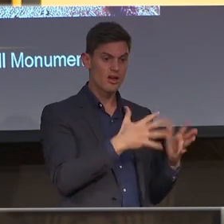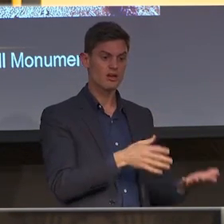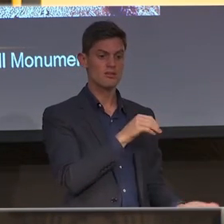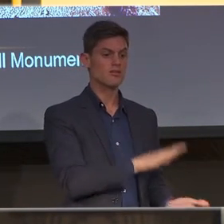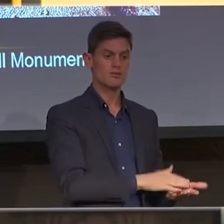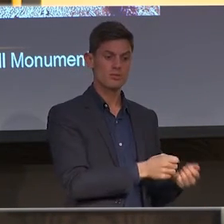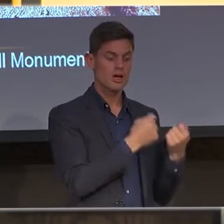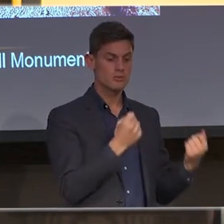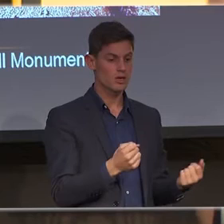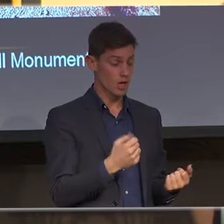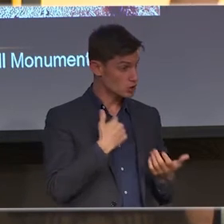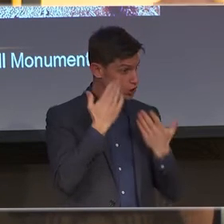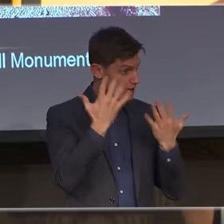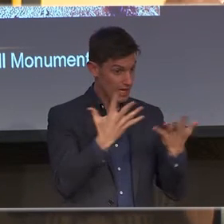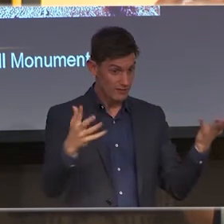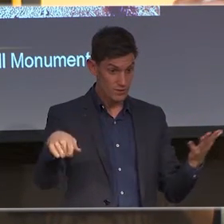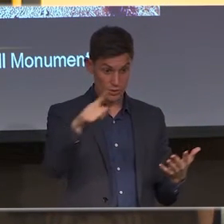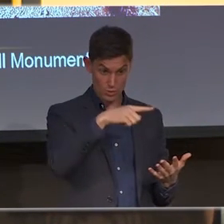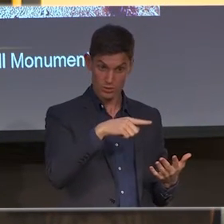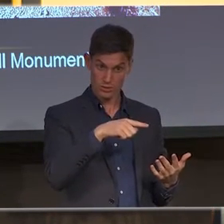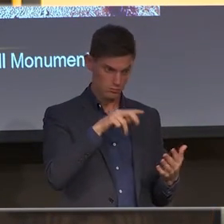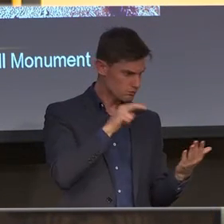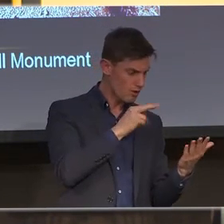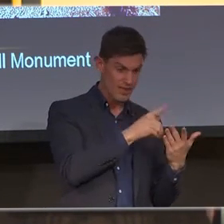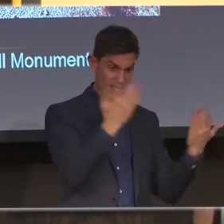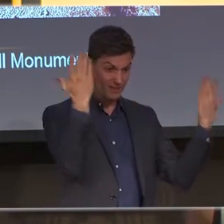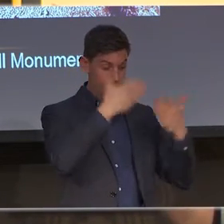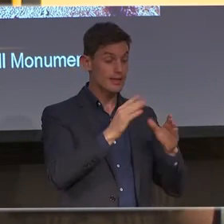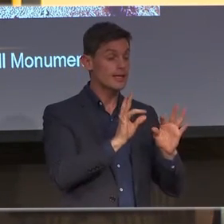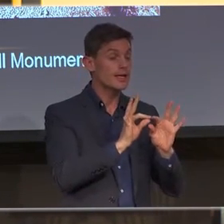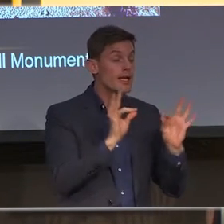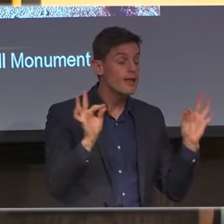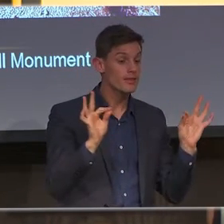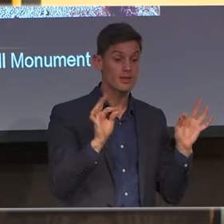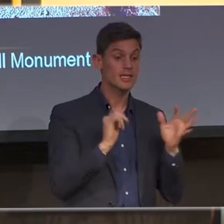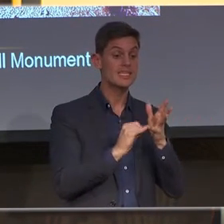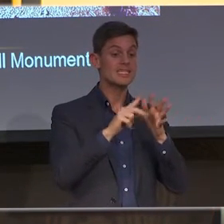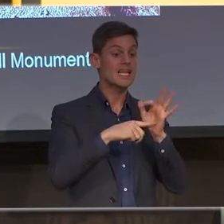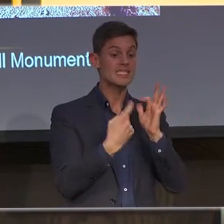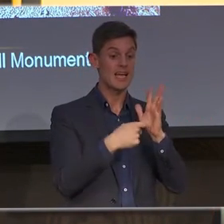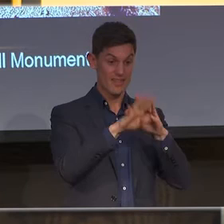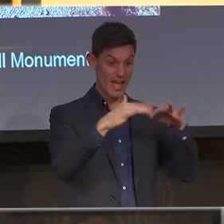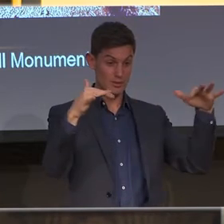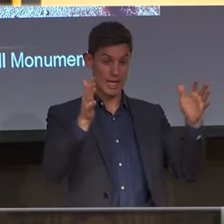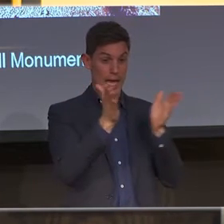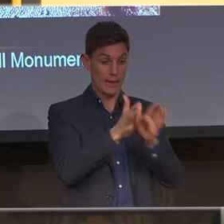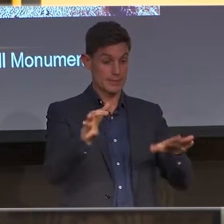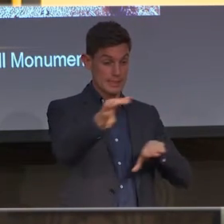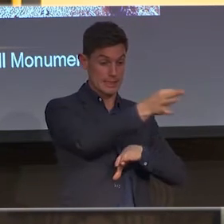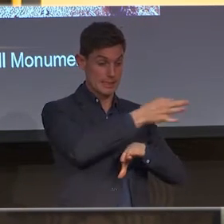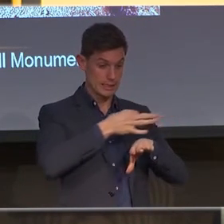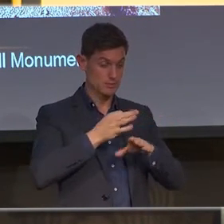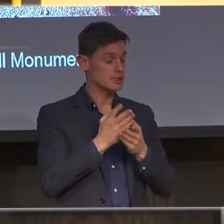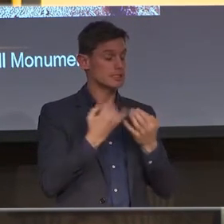Australians by. I don't know if anybody was following it on that evening, but there was hardly any senators in there. It was just disgusting. So